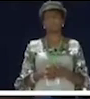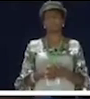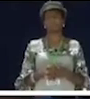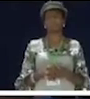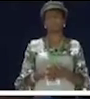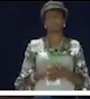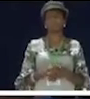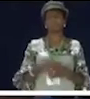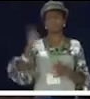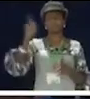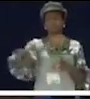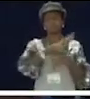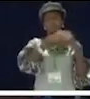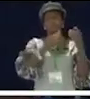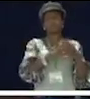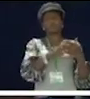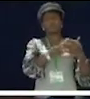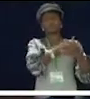You are the Almighty.